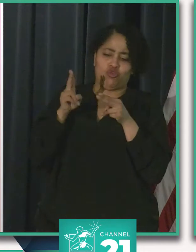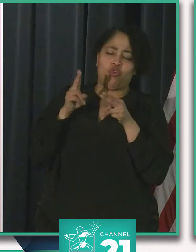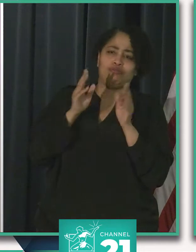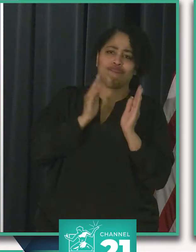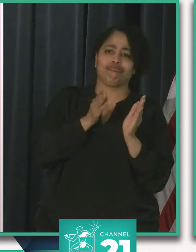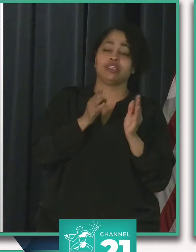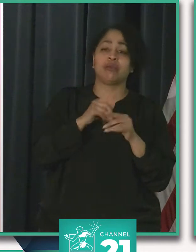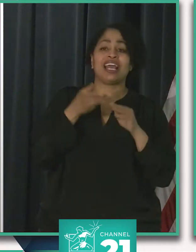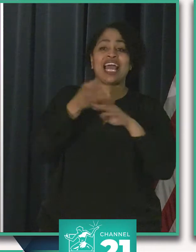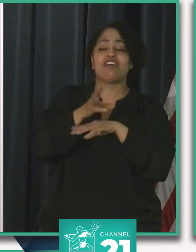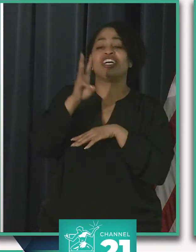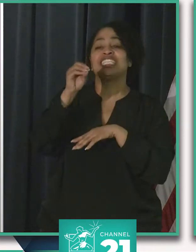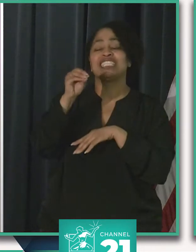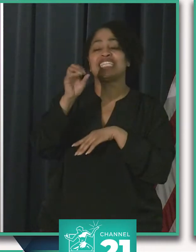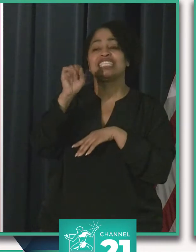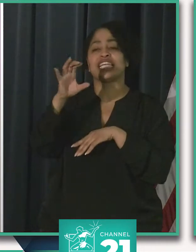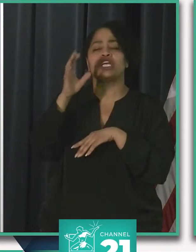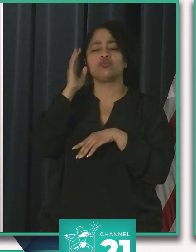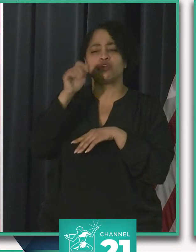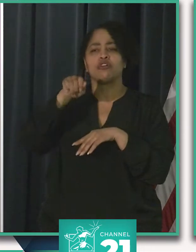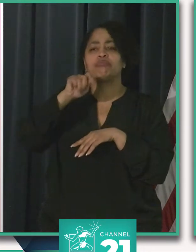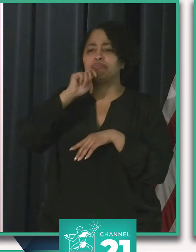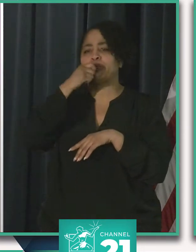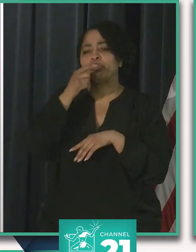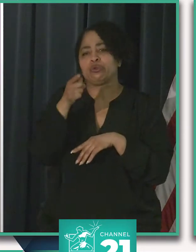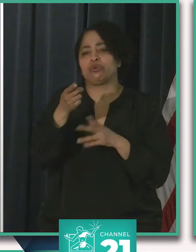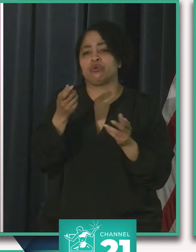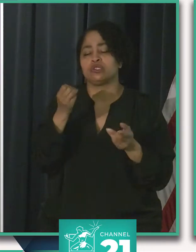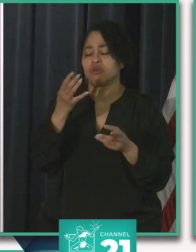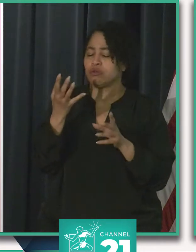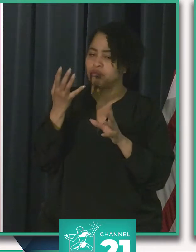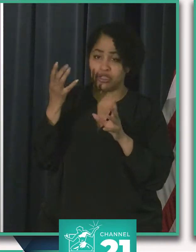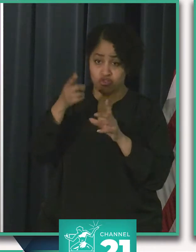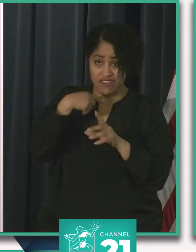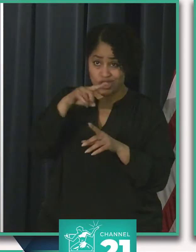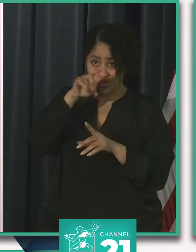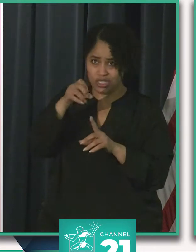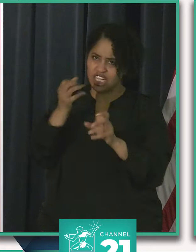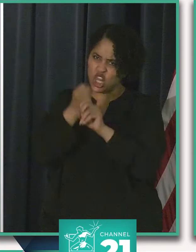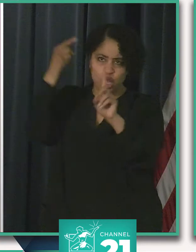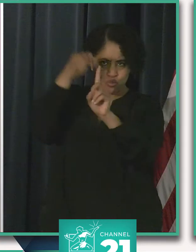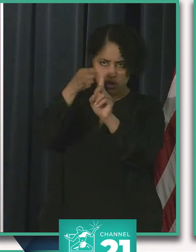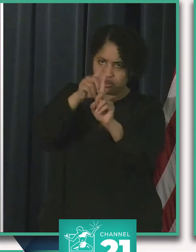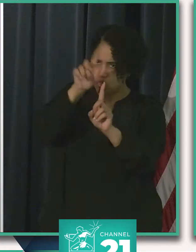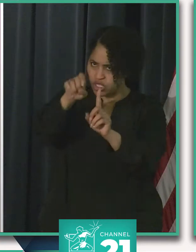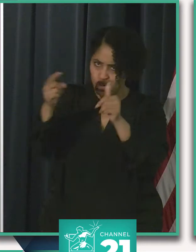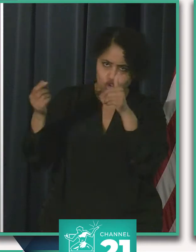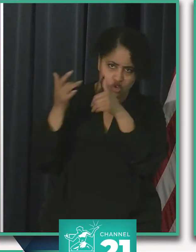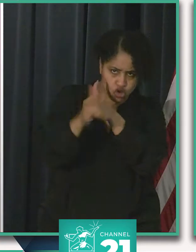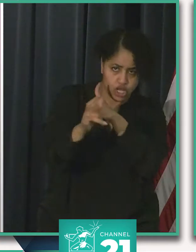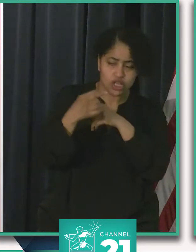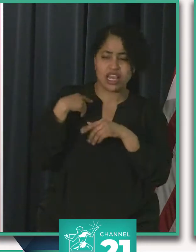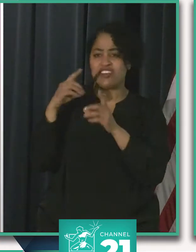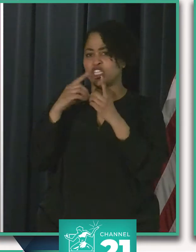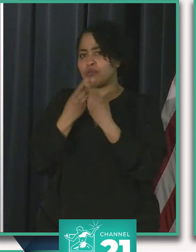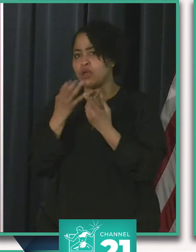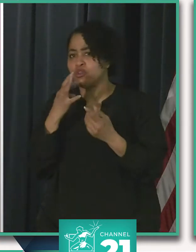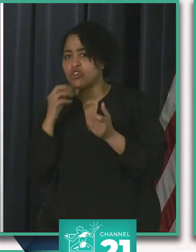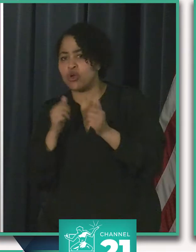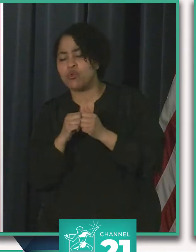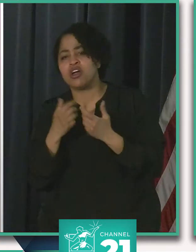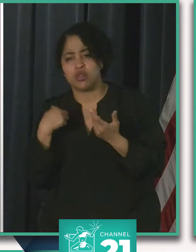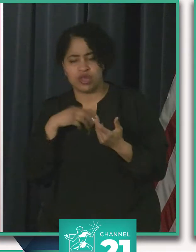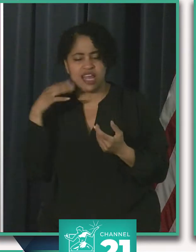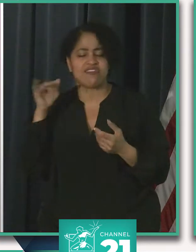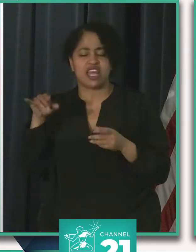But after 60 seconds, you will be muted. So please get to the point of your question early. If you've got a particular department you want to talk to,